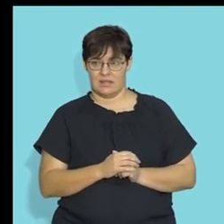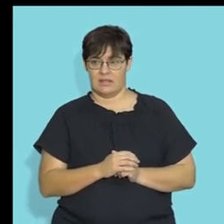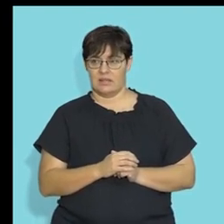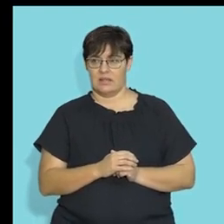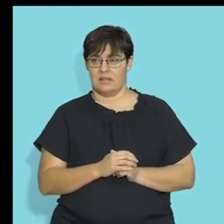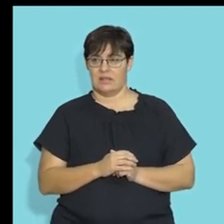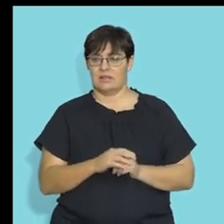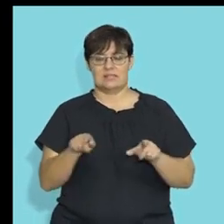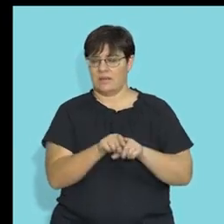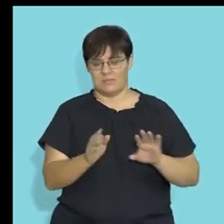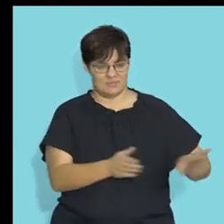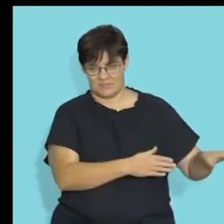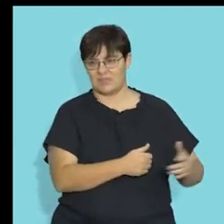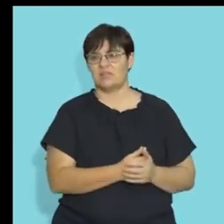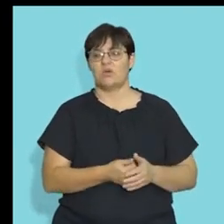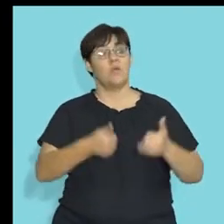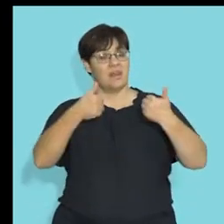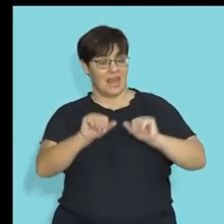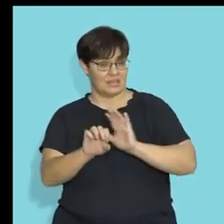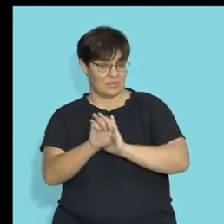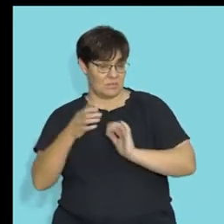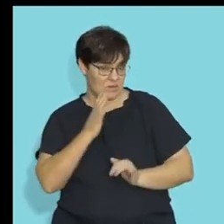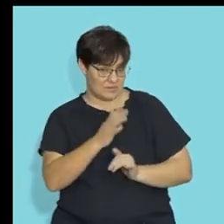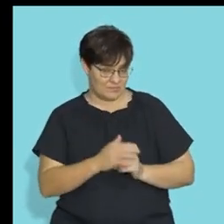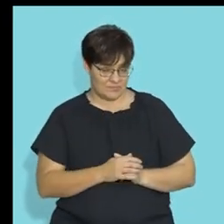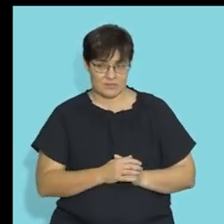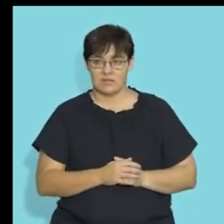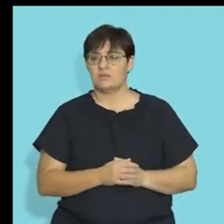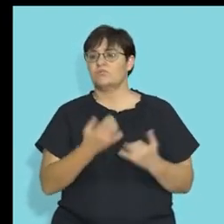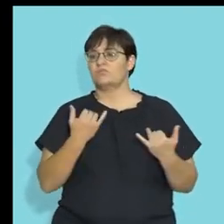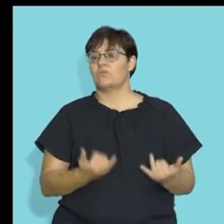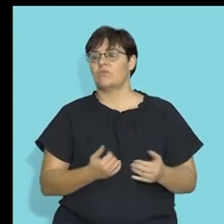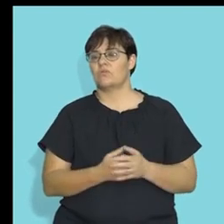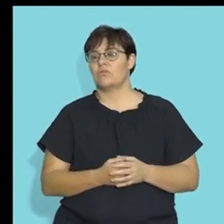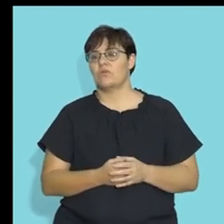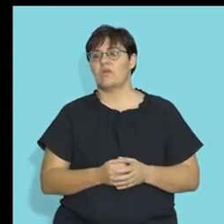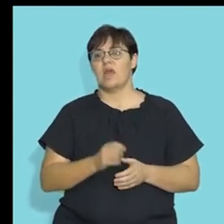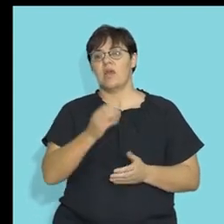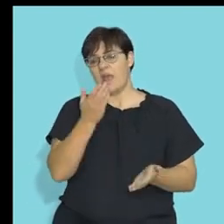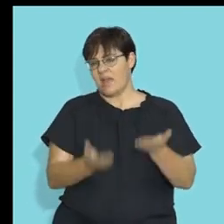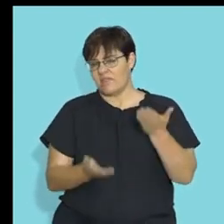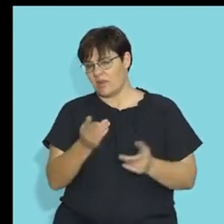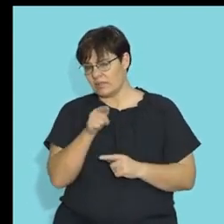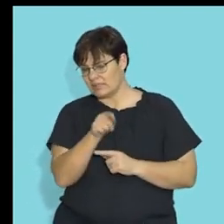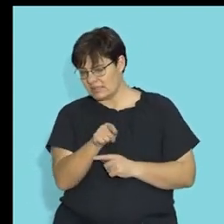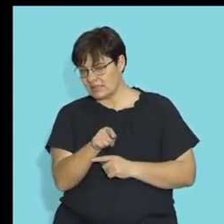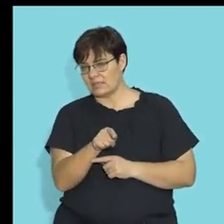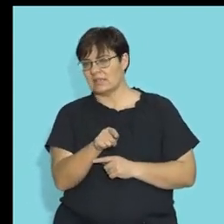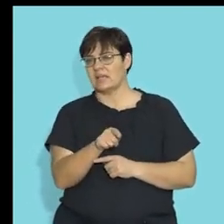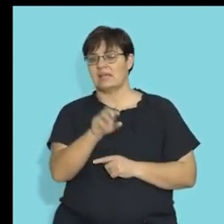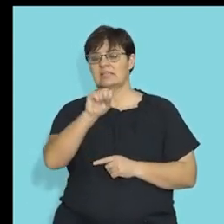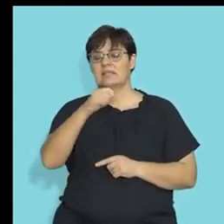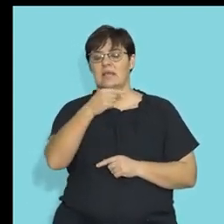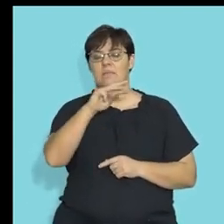determined, this is the same slide, moving on to the next example. We're now going to evaluate the